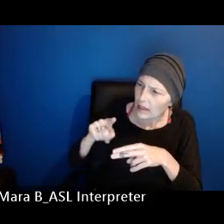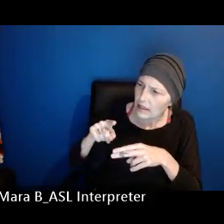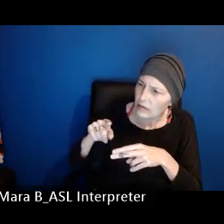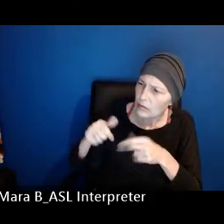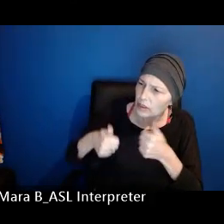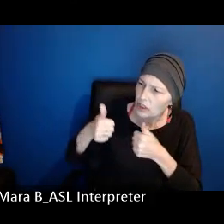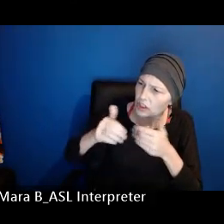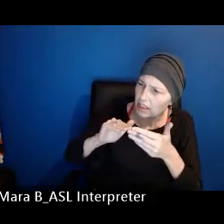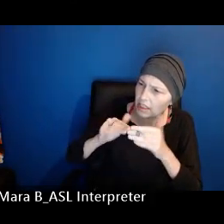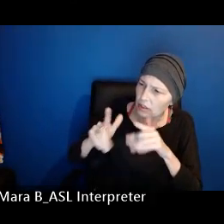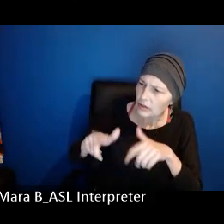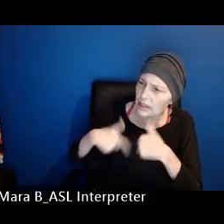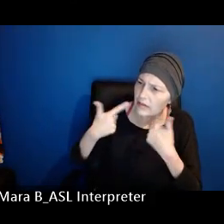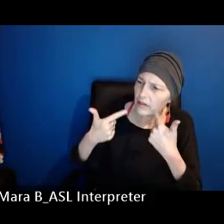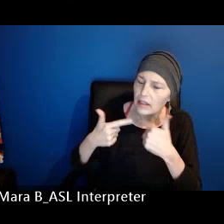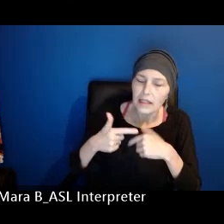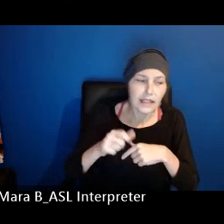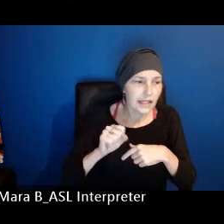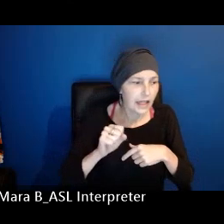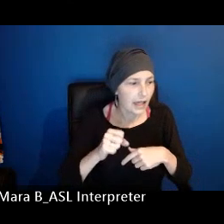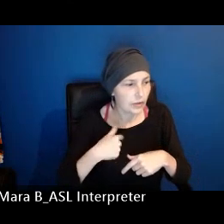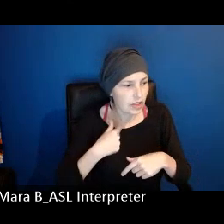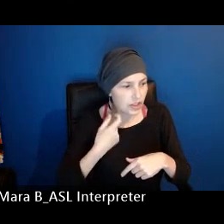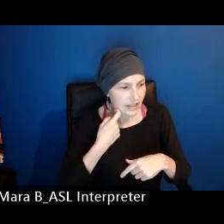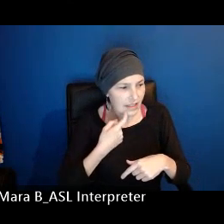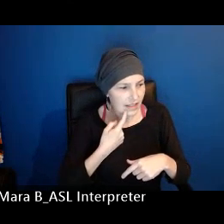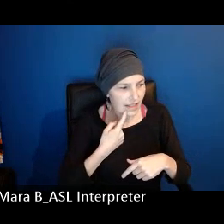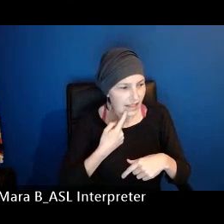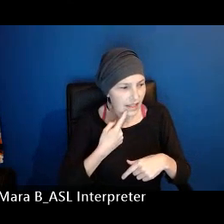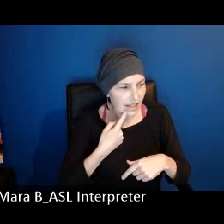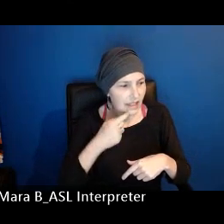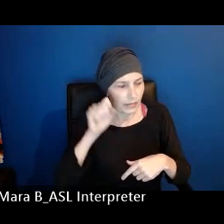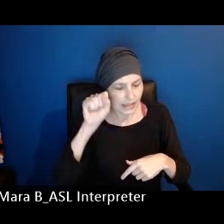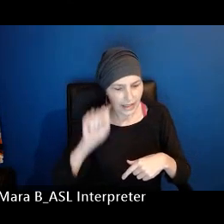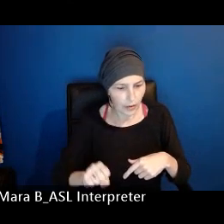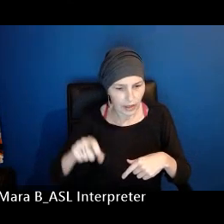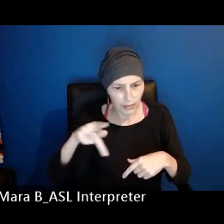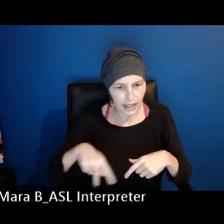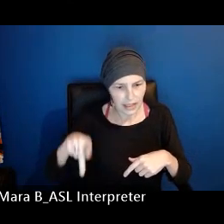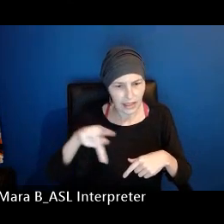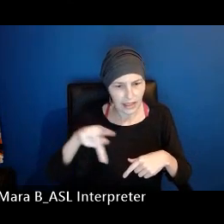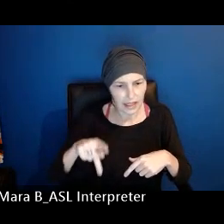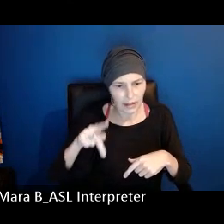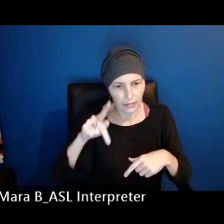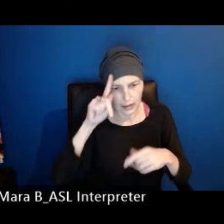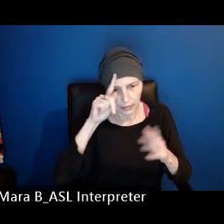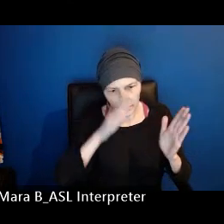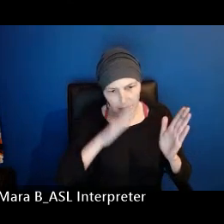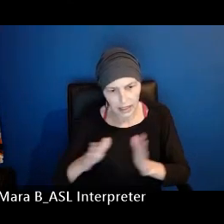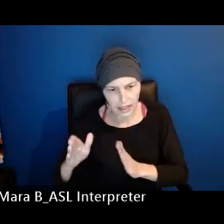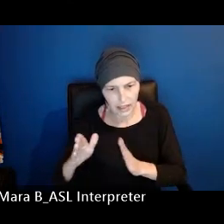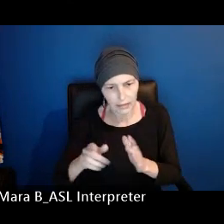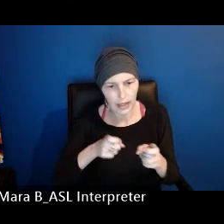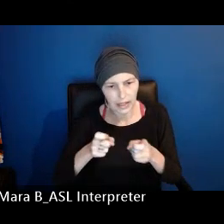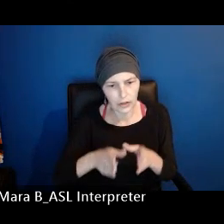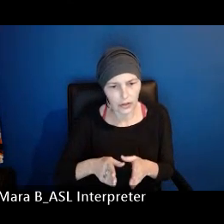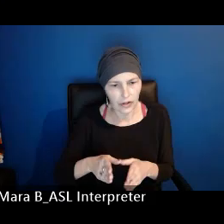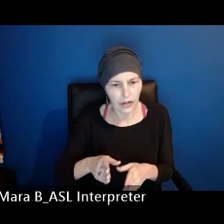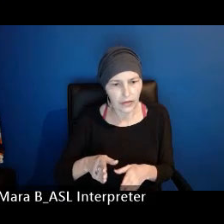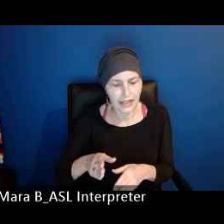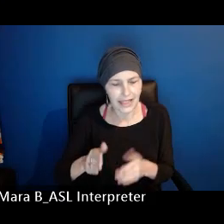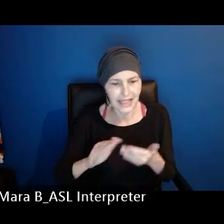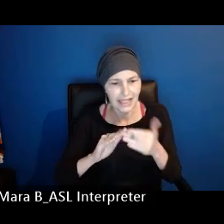with? Yeah, I was just going to say that city of South Pasadena. I am the planning manager for the city of South Pasadena, and